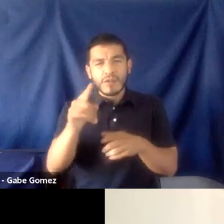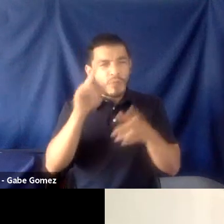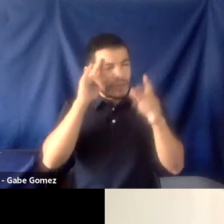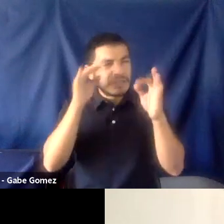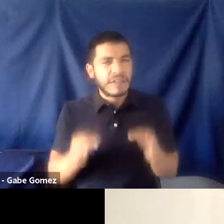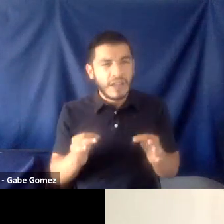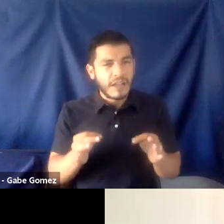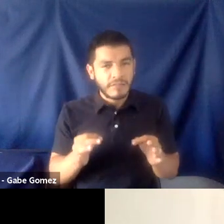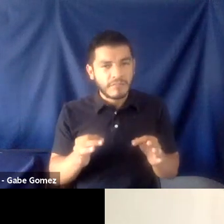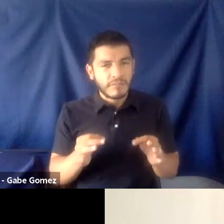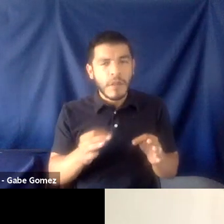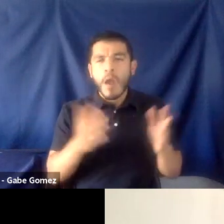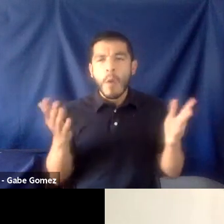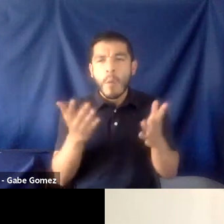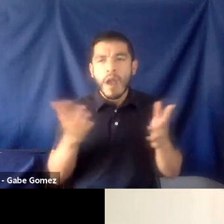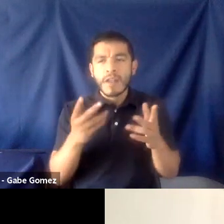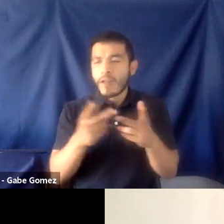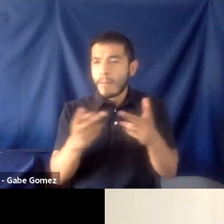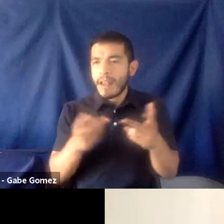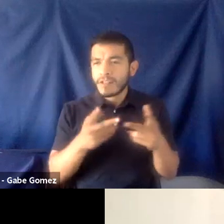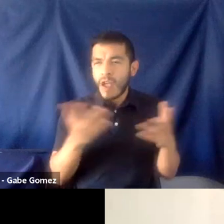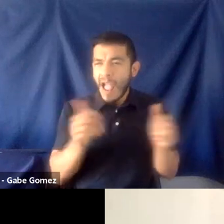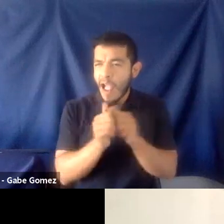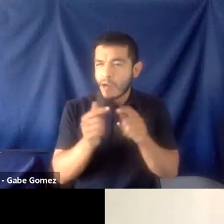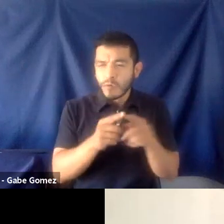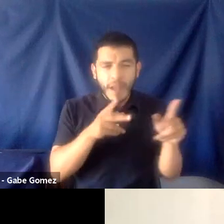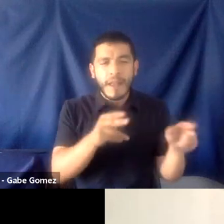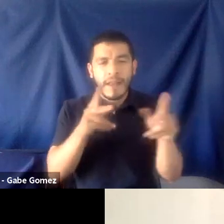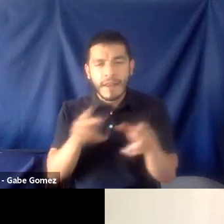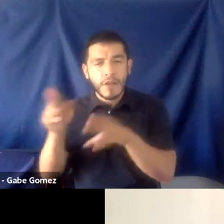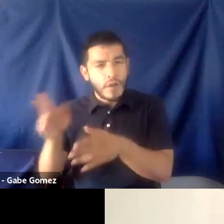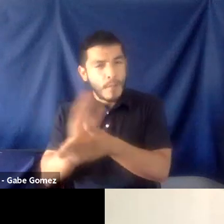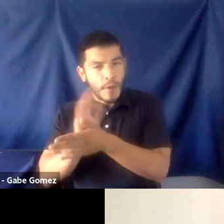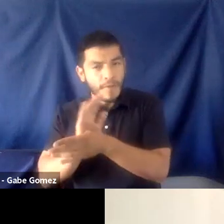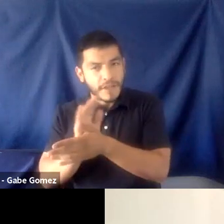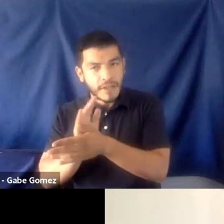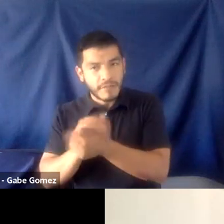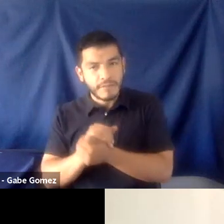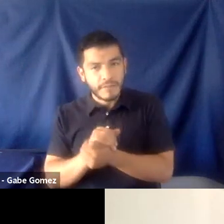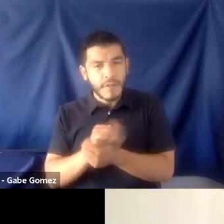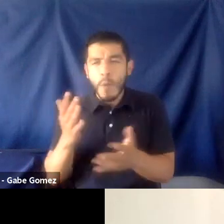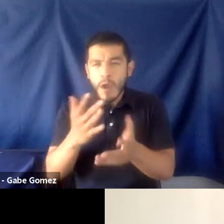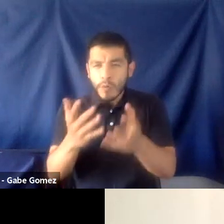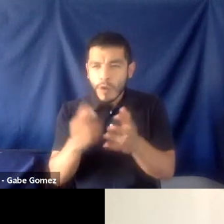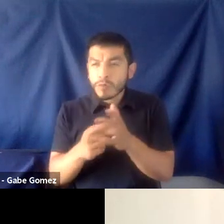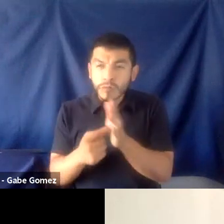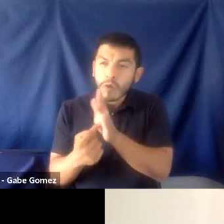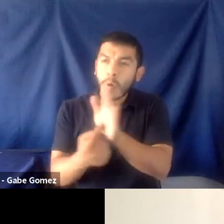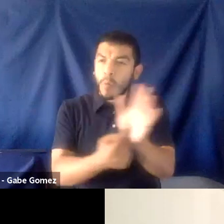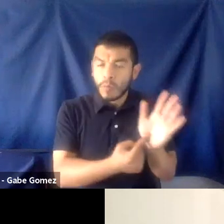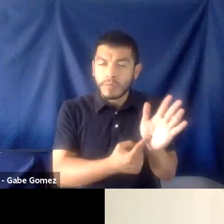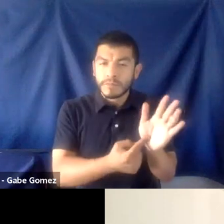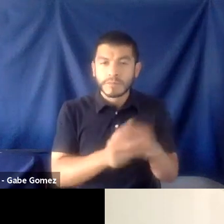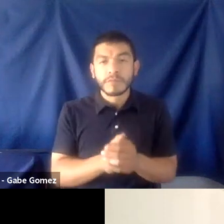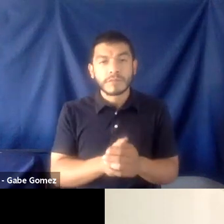determine what were the key points and the key takeaways that you wanted to showcase? And were